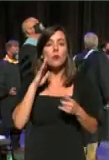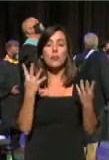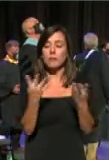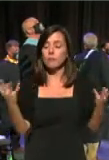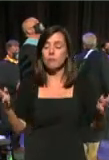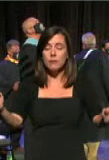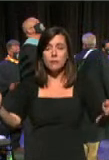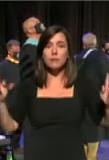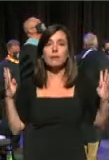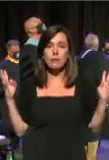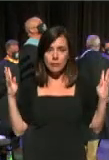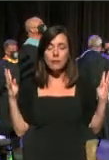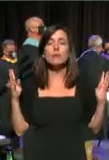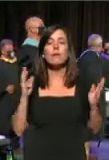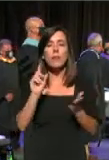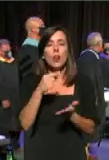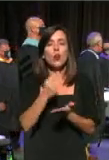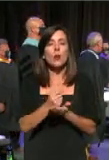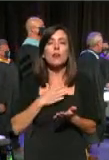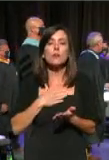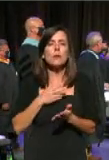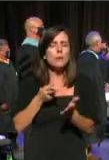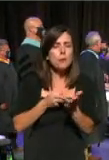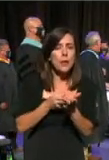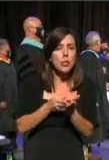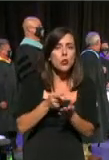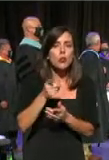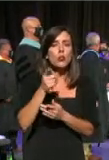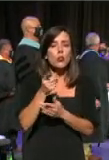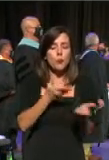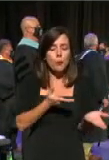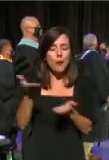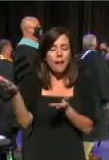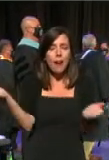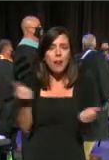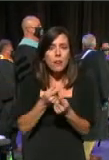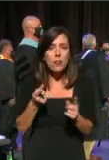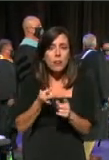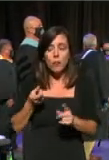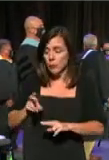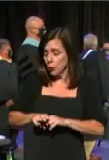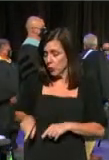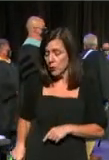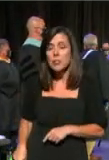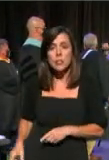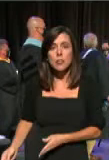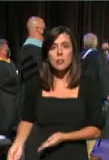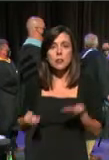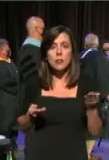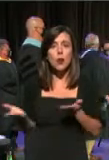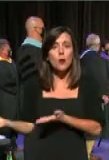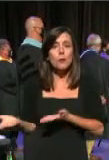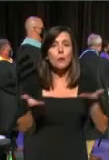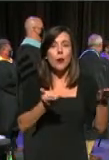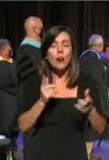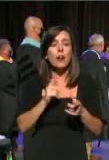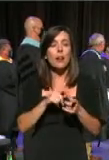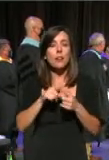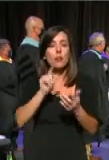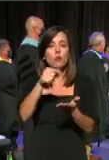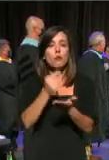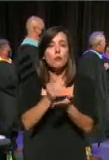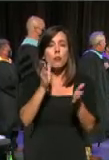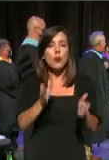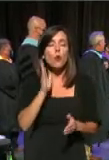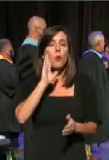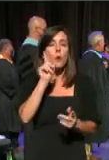recessional. Graduates, please make sure that you take everything from your seats. After the recessional, the graduates will